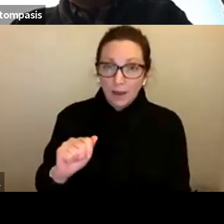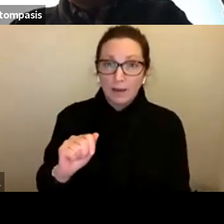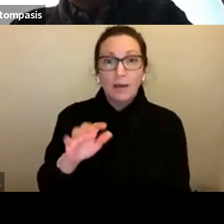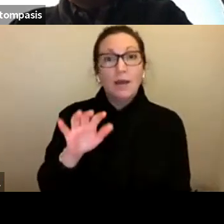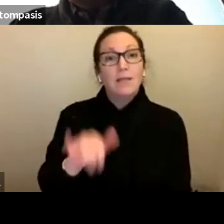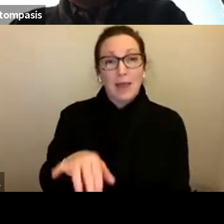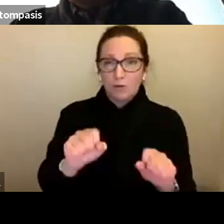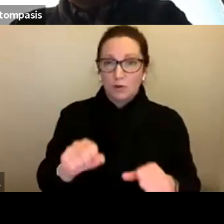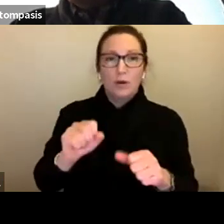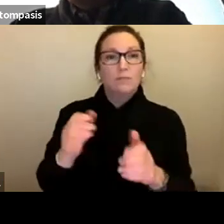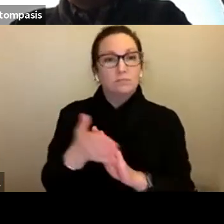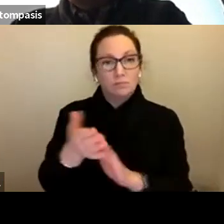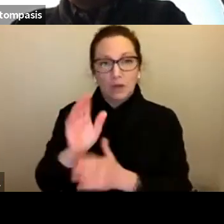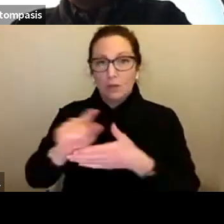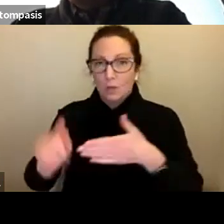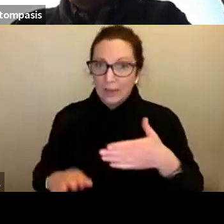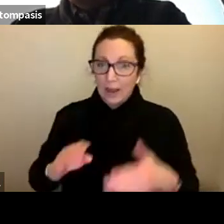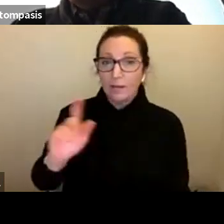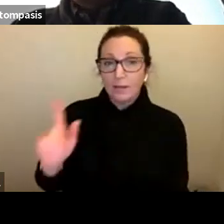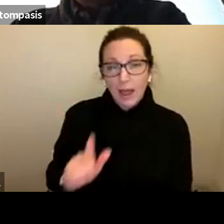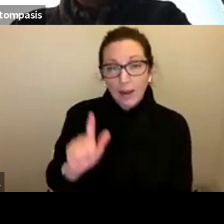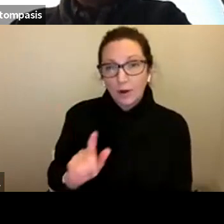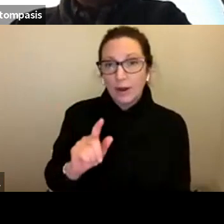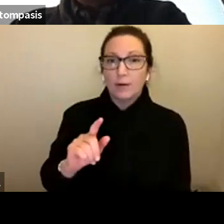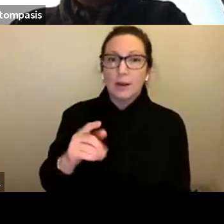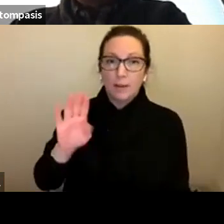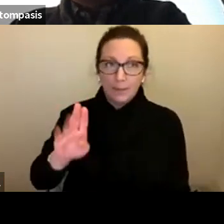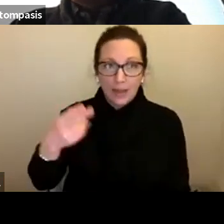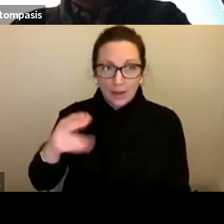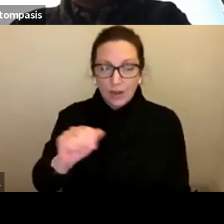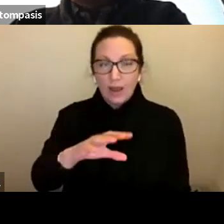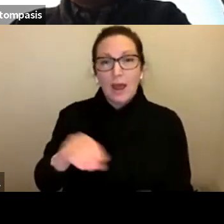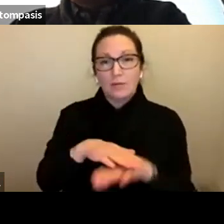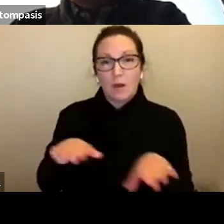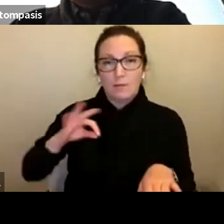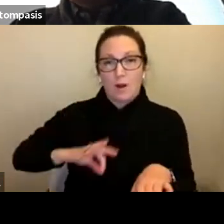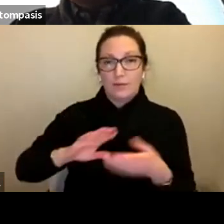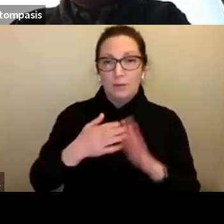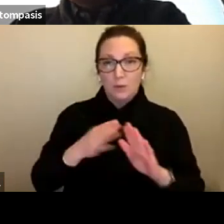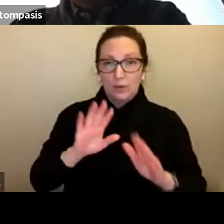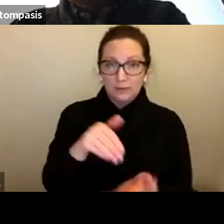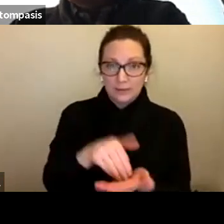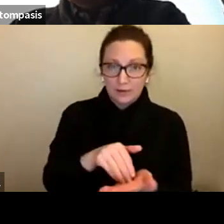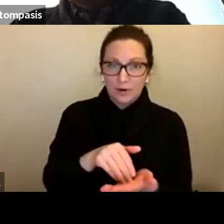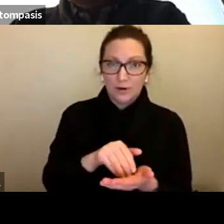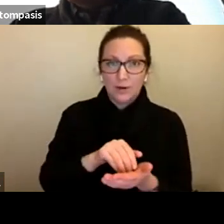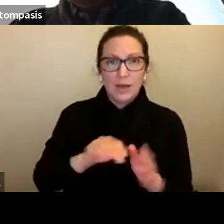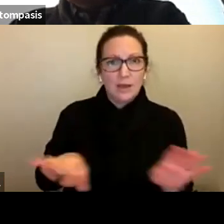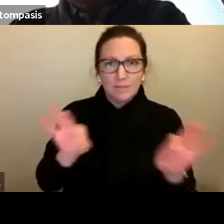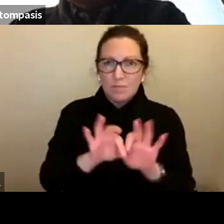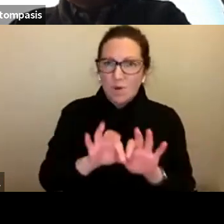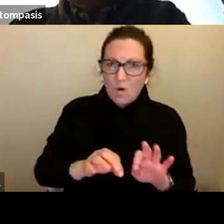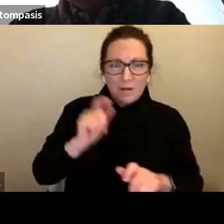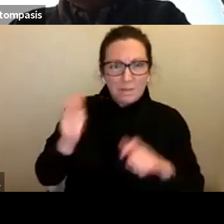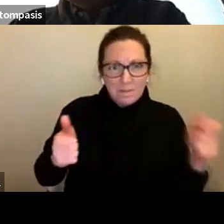on weekends at libraries, BCYF, BHA, and other nonprofit community centers. Target large affordable housing developments.